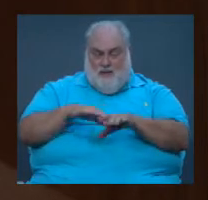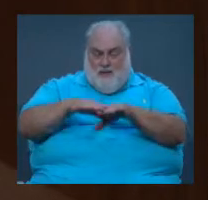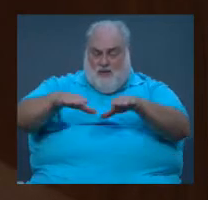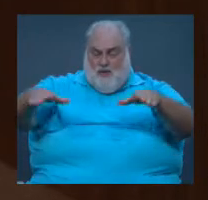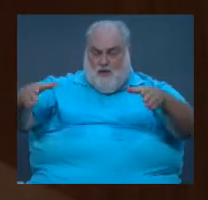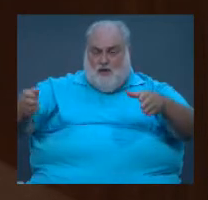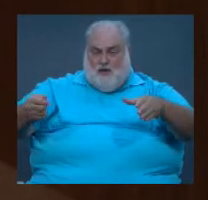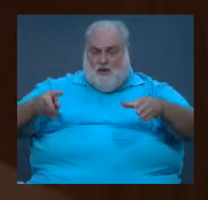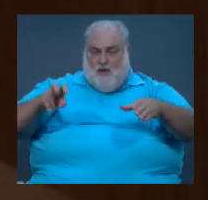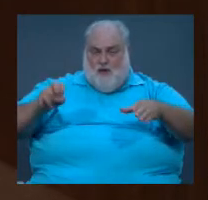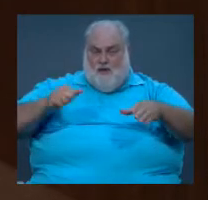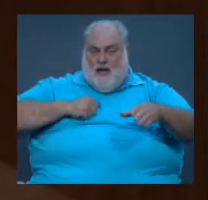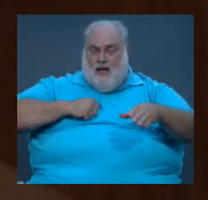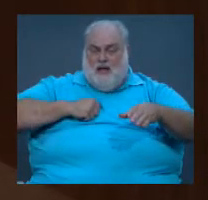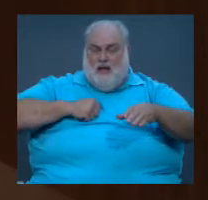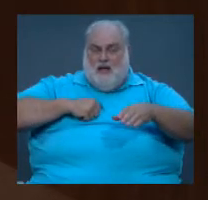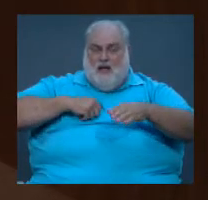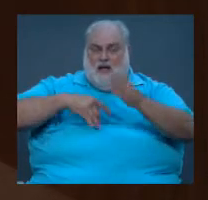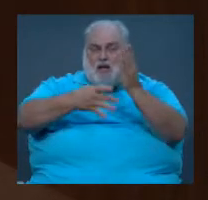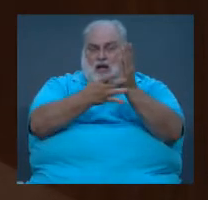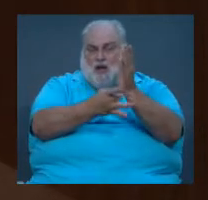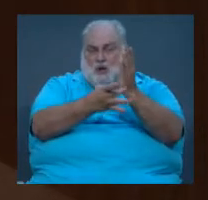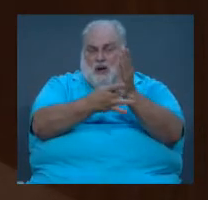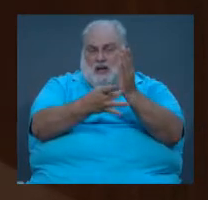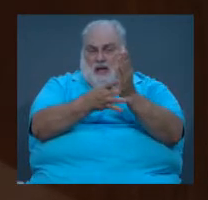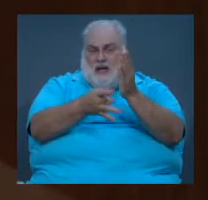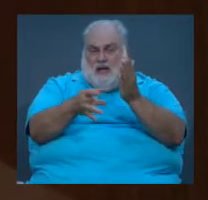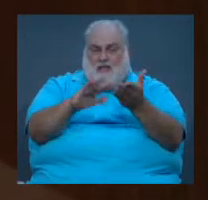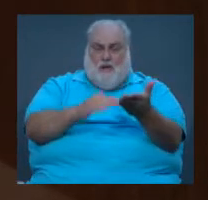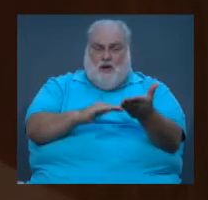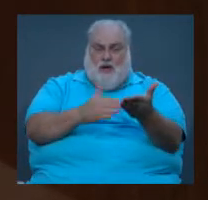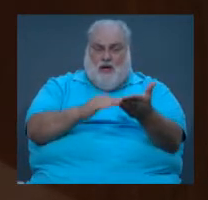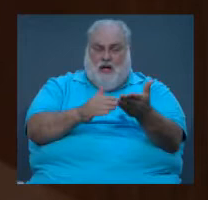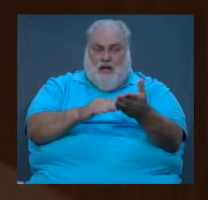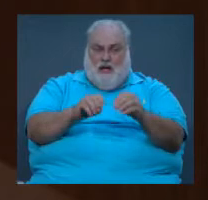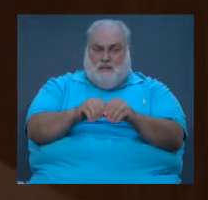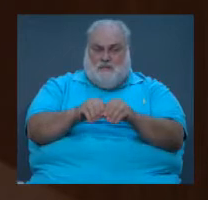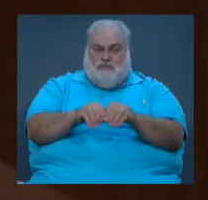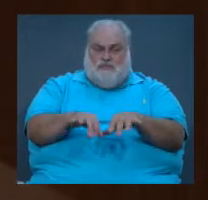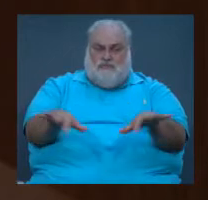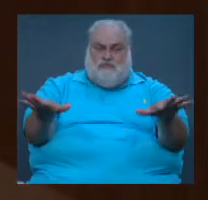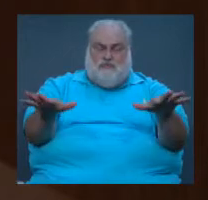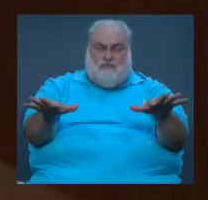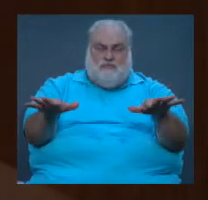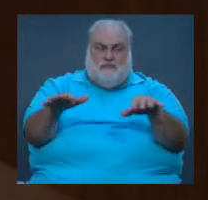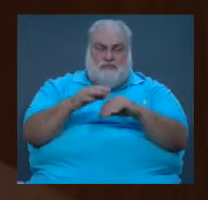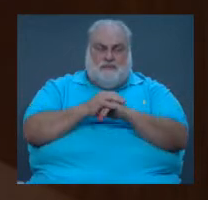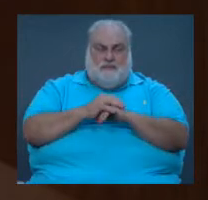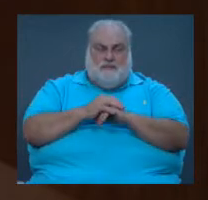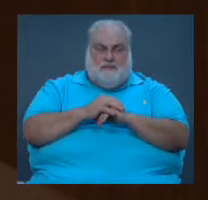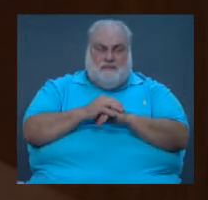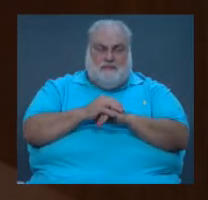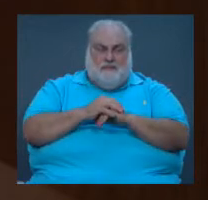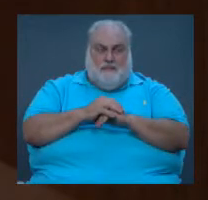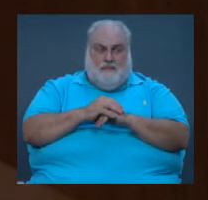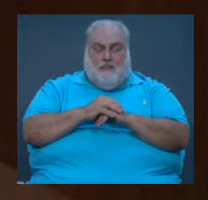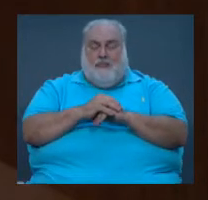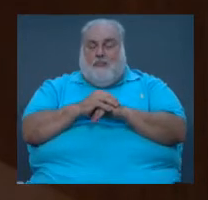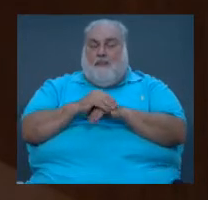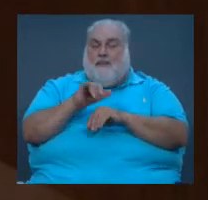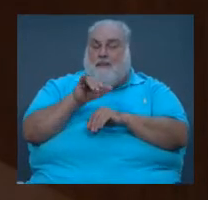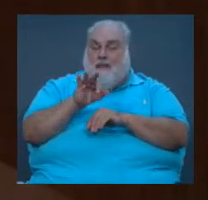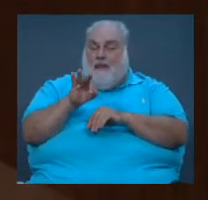had grease accumulated on the top of it, and they was cooking. I have a problem where we're only going to look